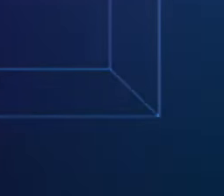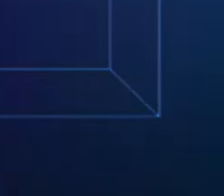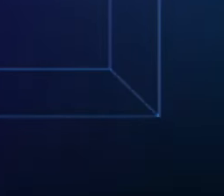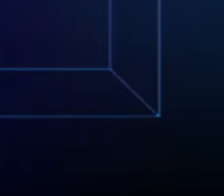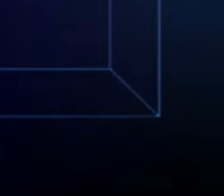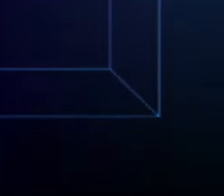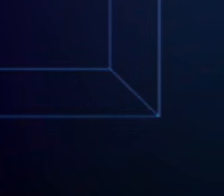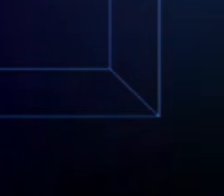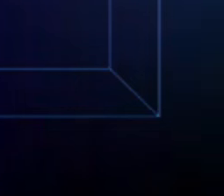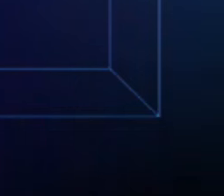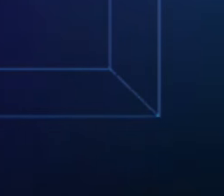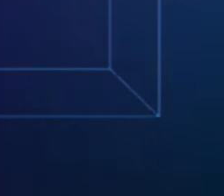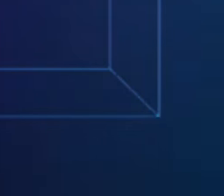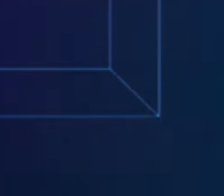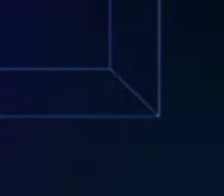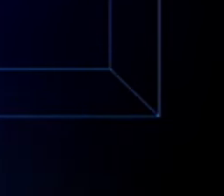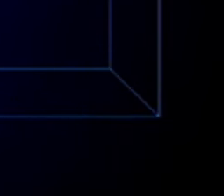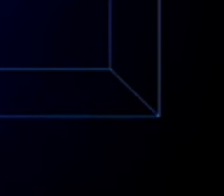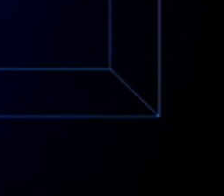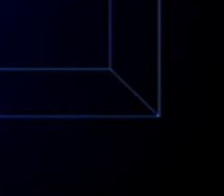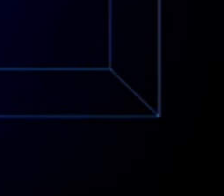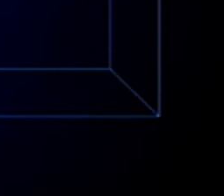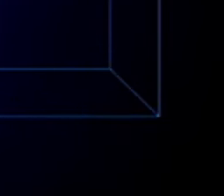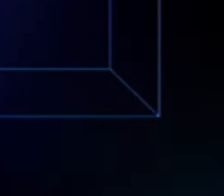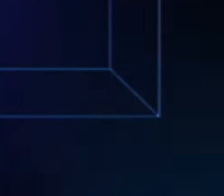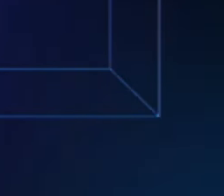The Apostle Paul said, I am crucified with